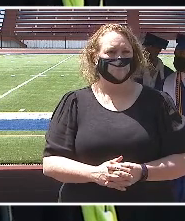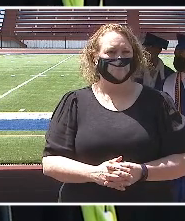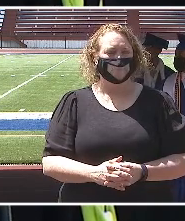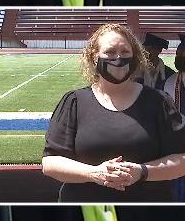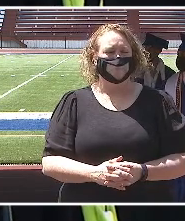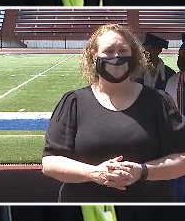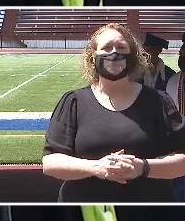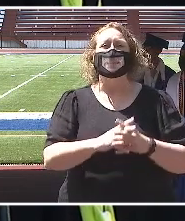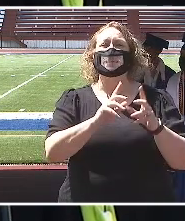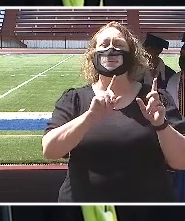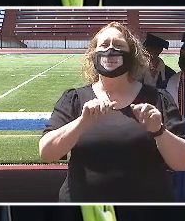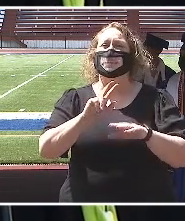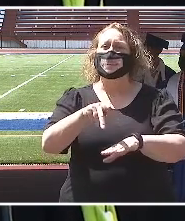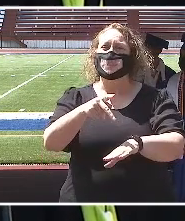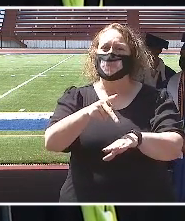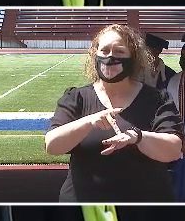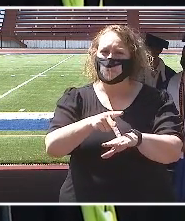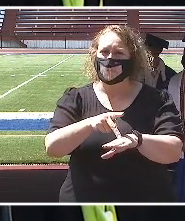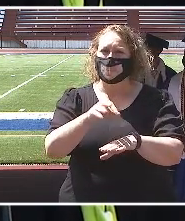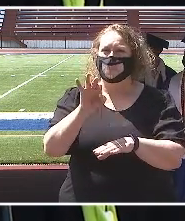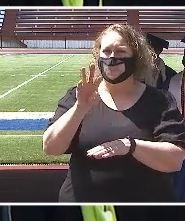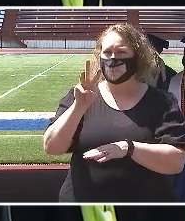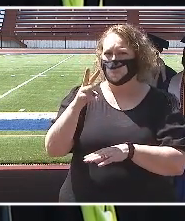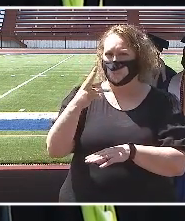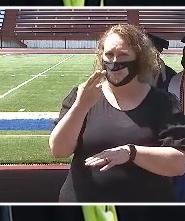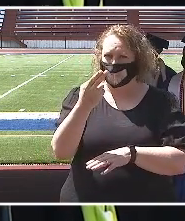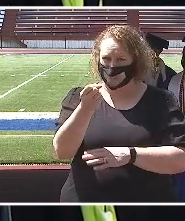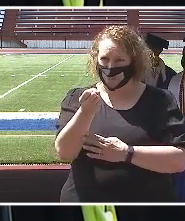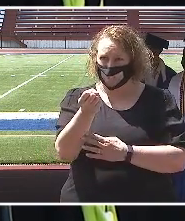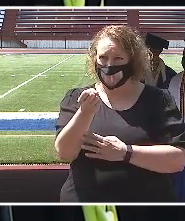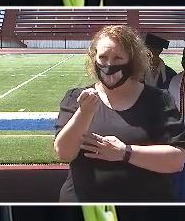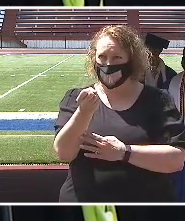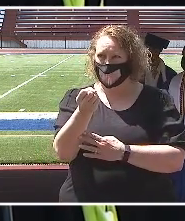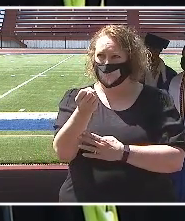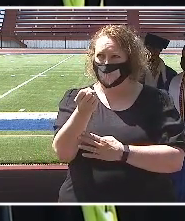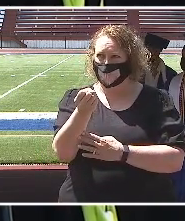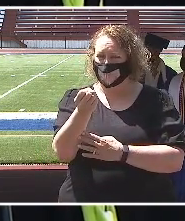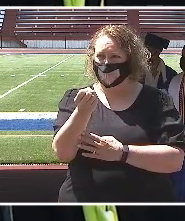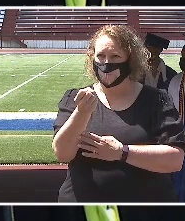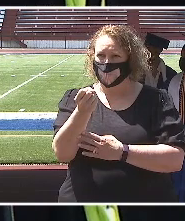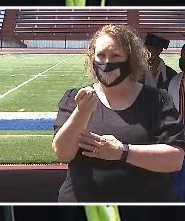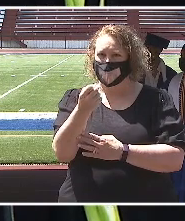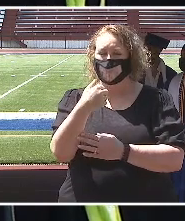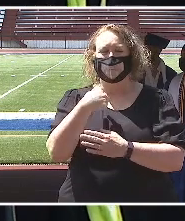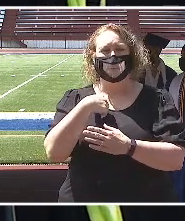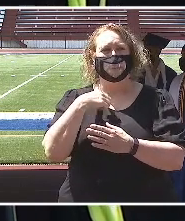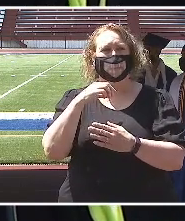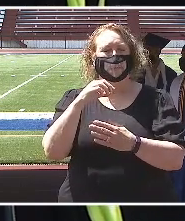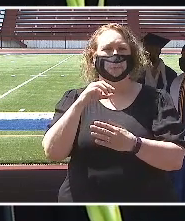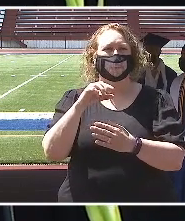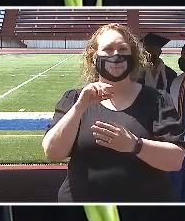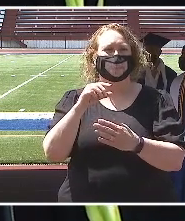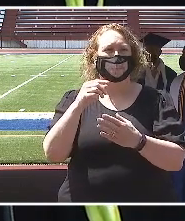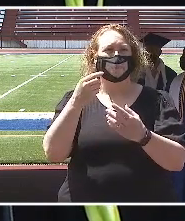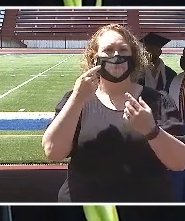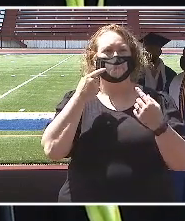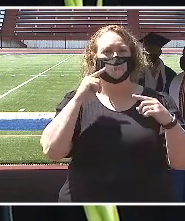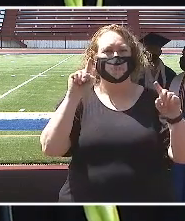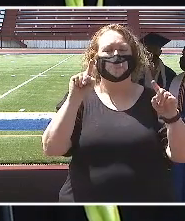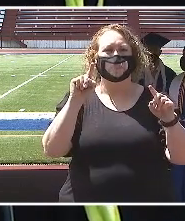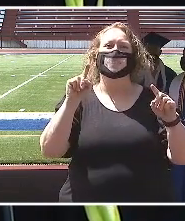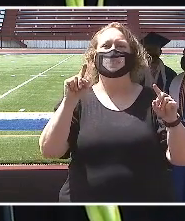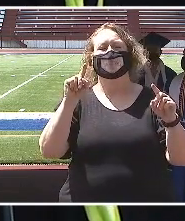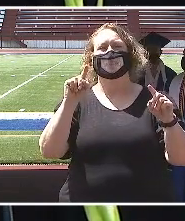As principal of Federway High School, I am certifying that the graduating class